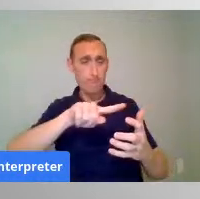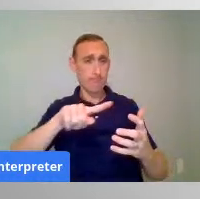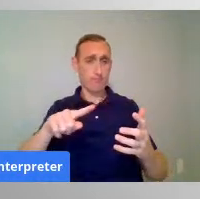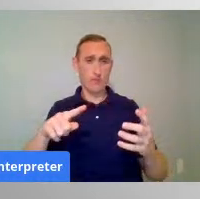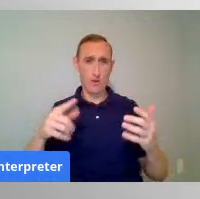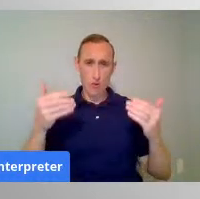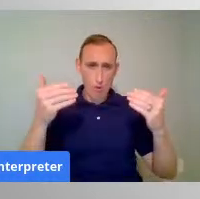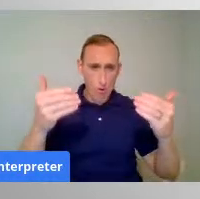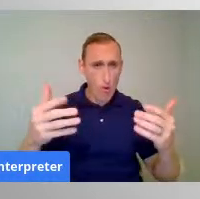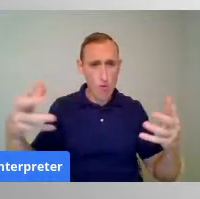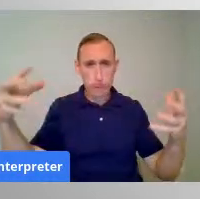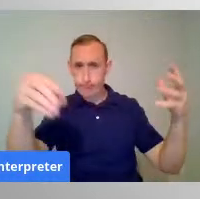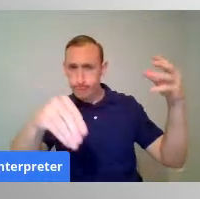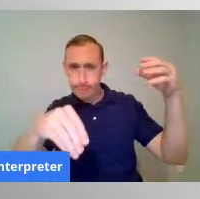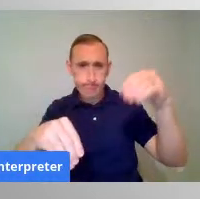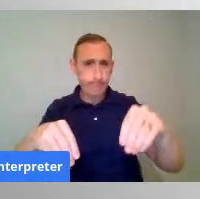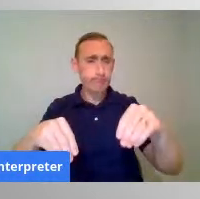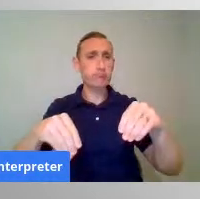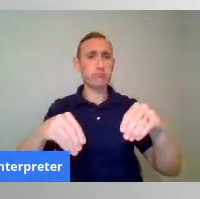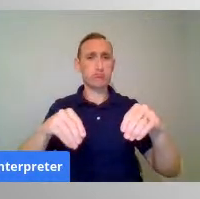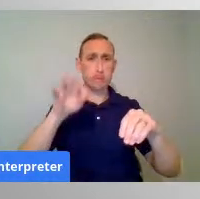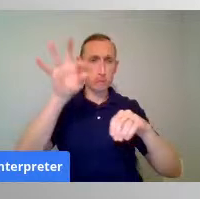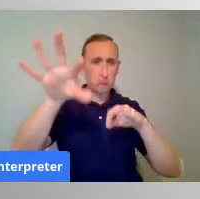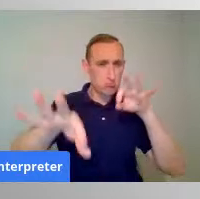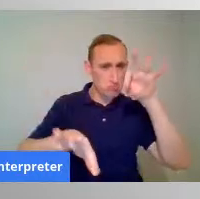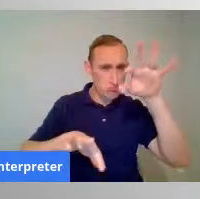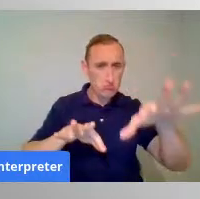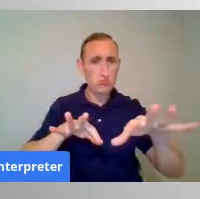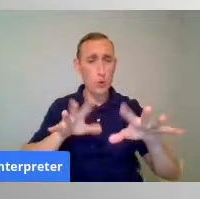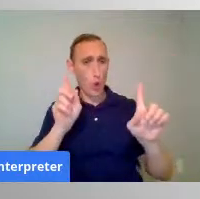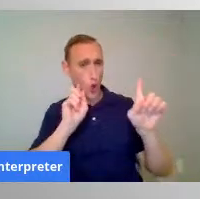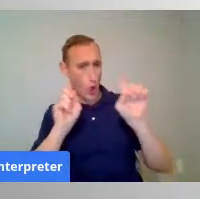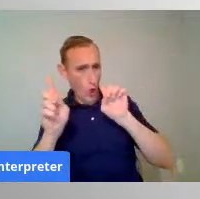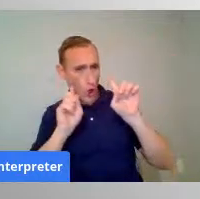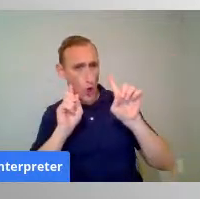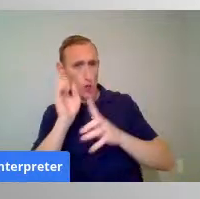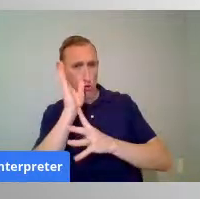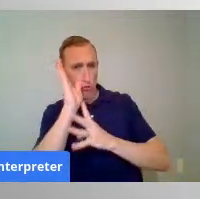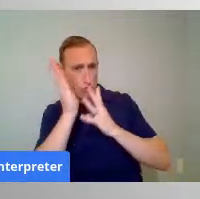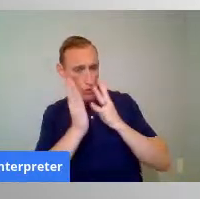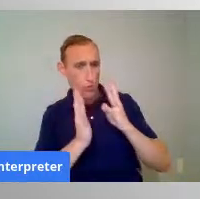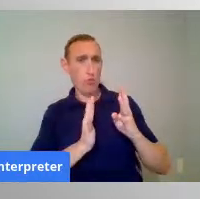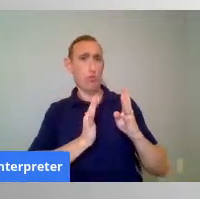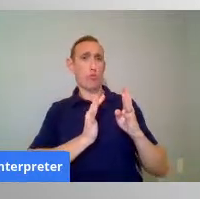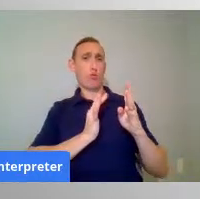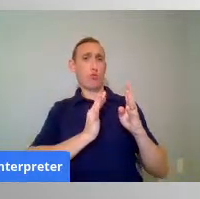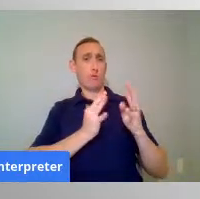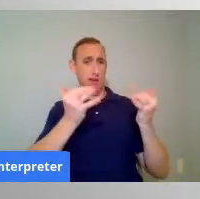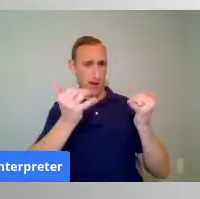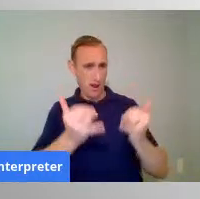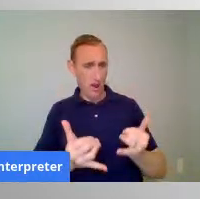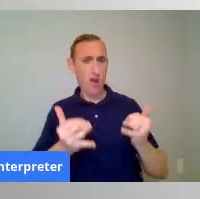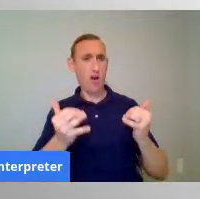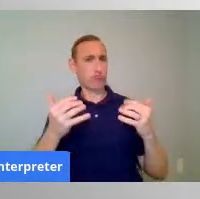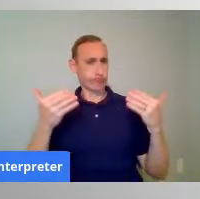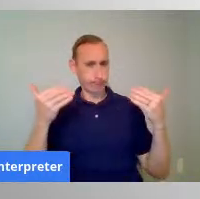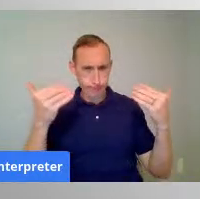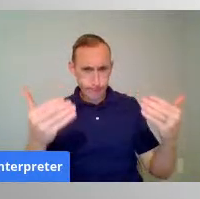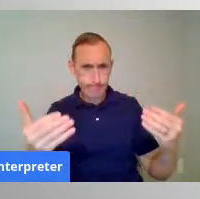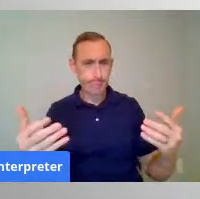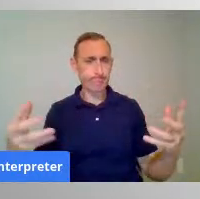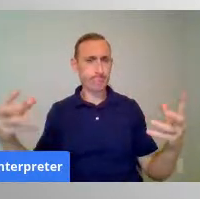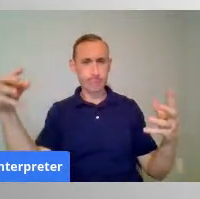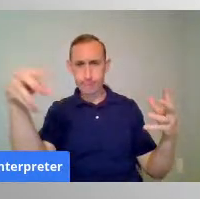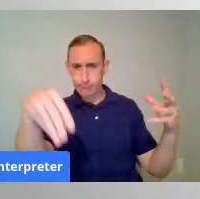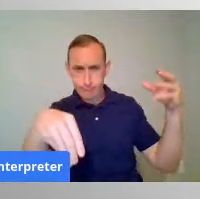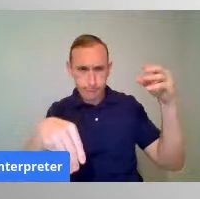engaged. We've had a lot of opportunity to hear a great deal of information. So now I really want you all to fully engage in that